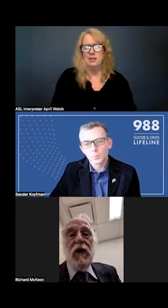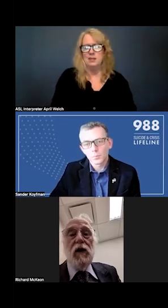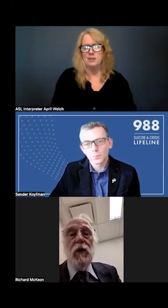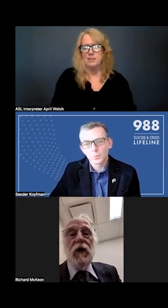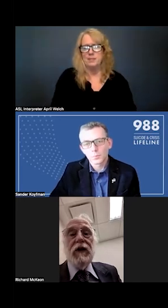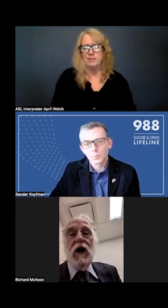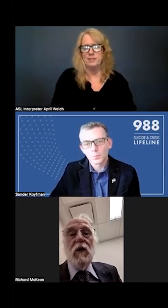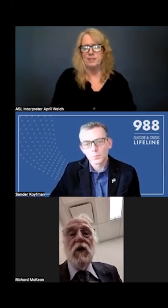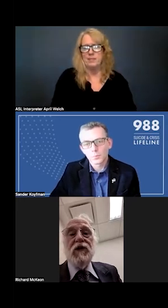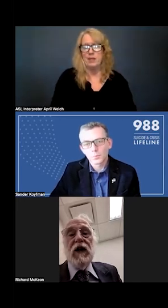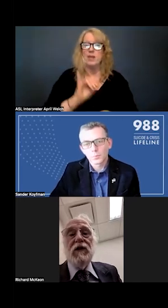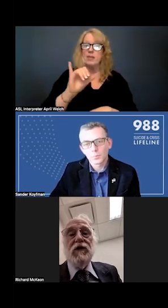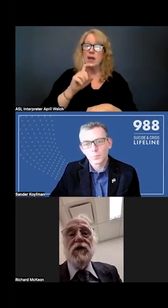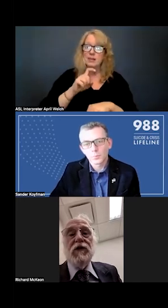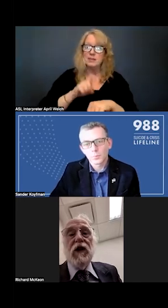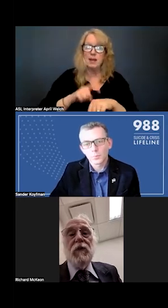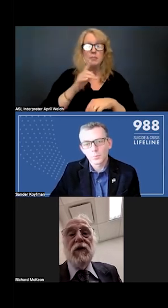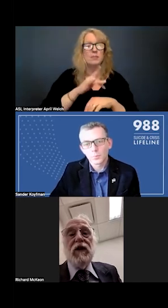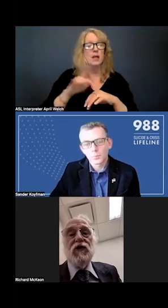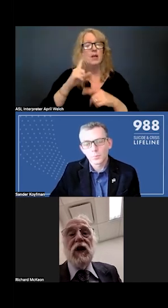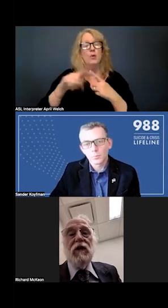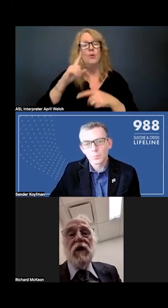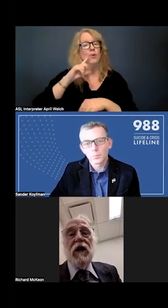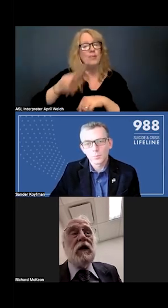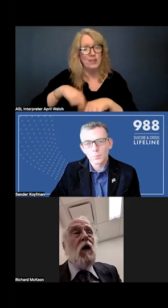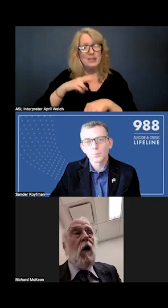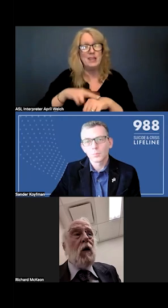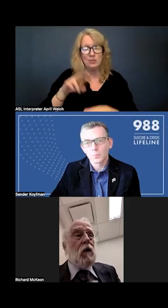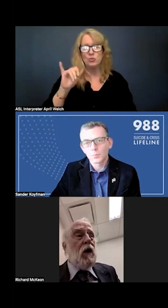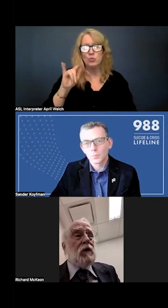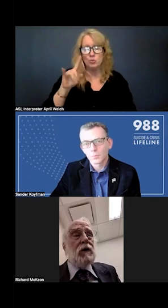most available at the time was the National Suicide Prevention Lifeline.